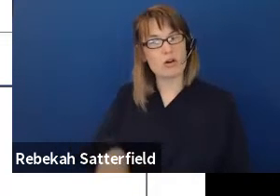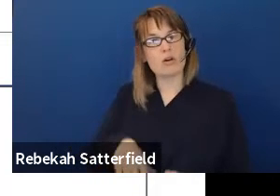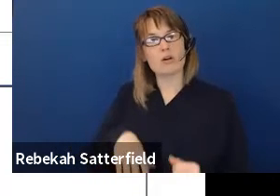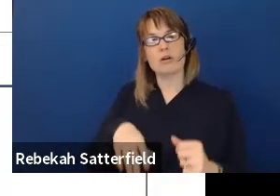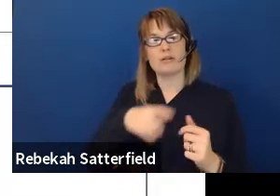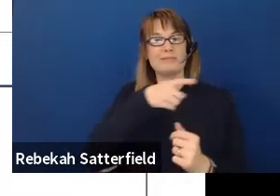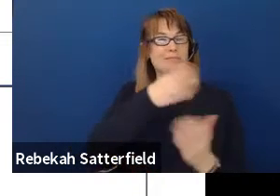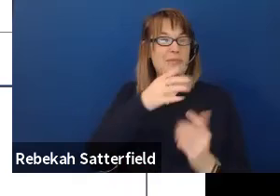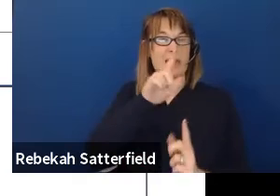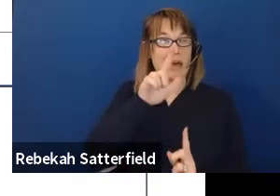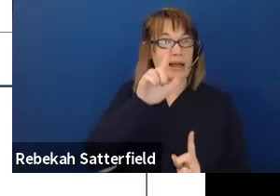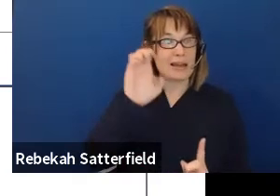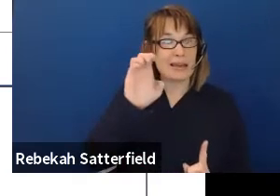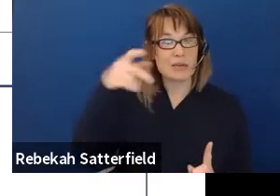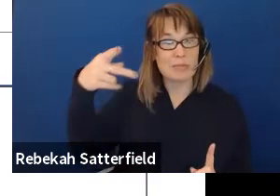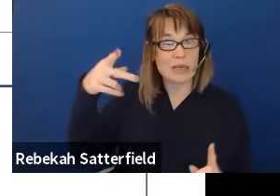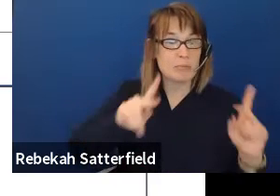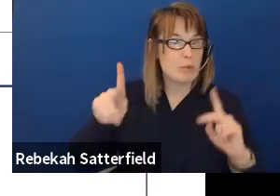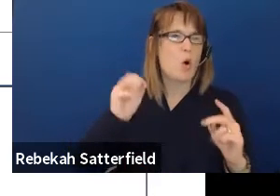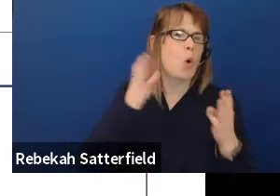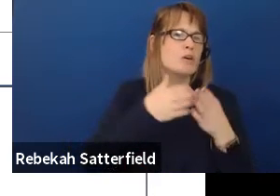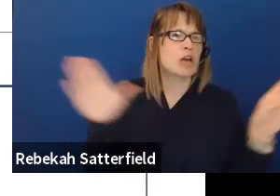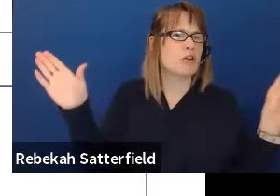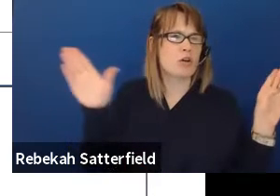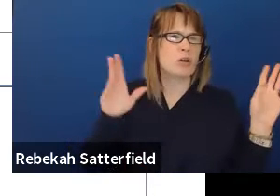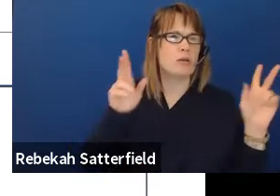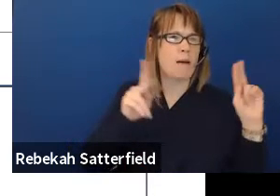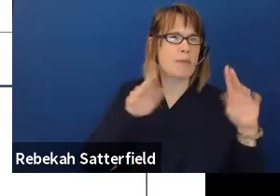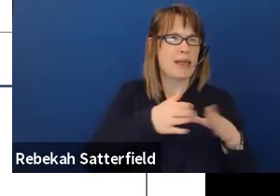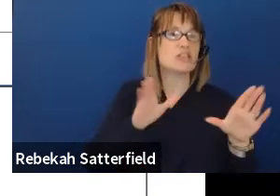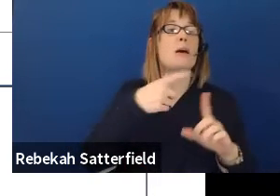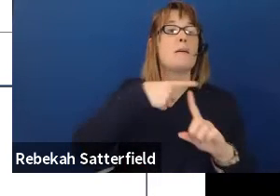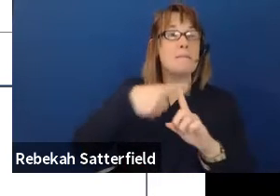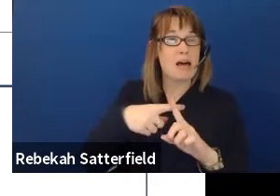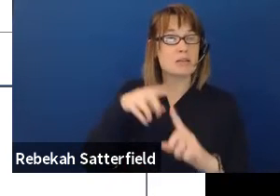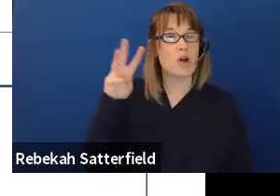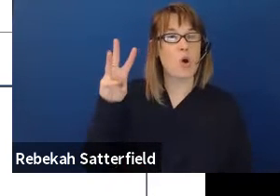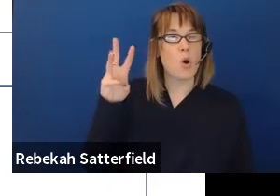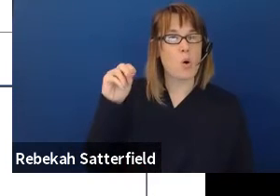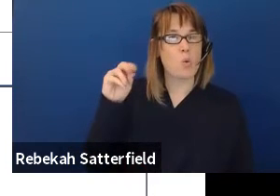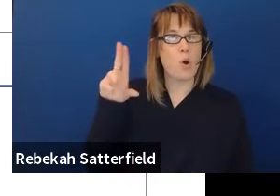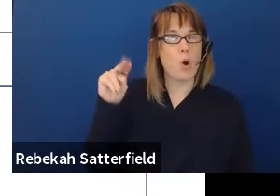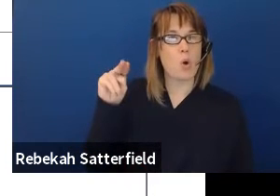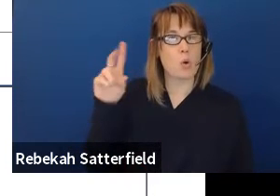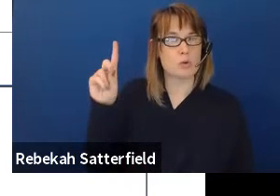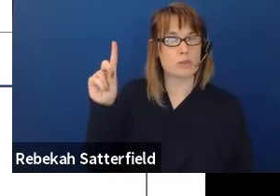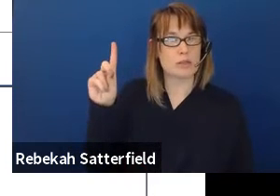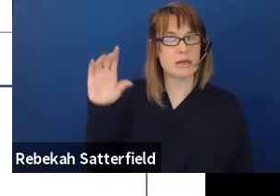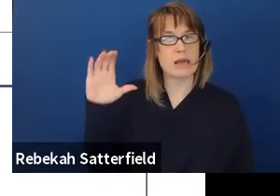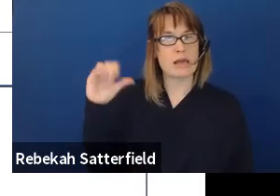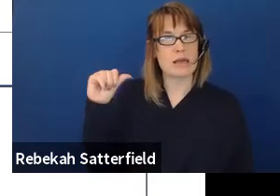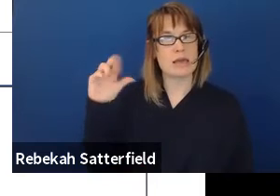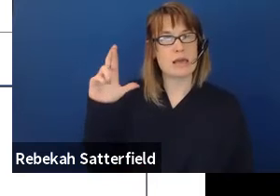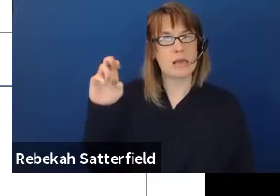LEP patients or just the general population, and wound care. Using our automated messages via text